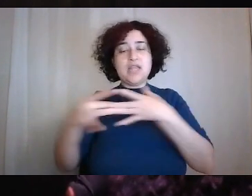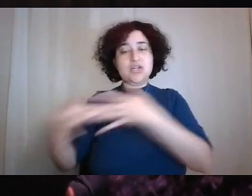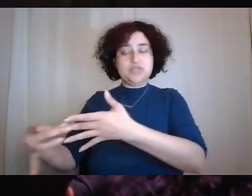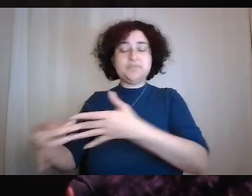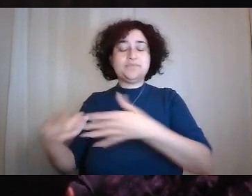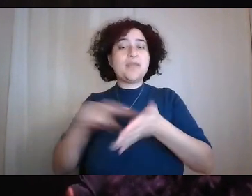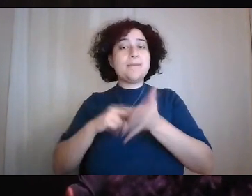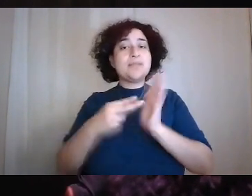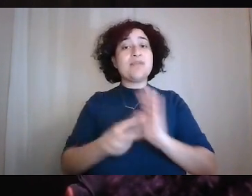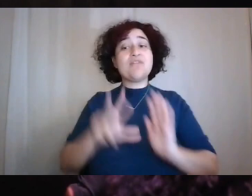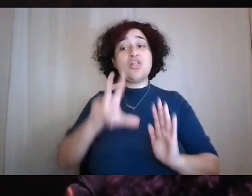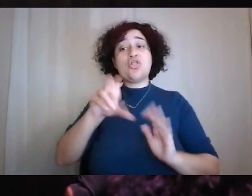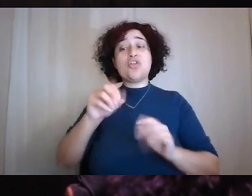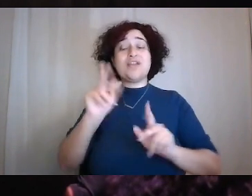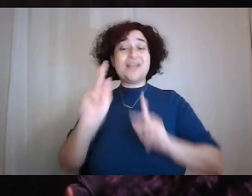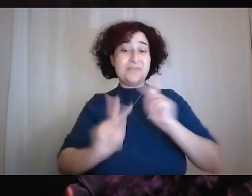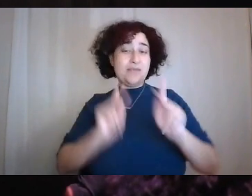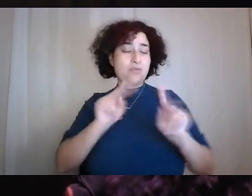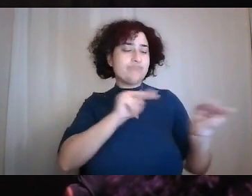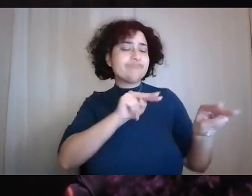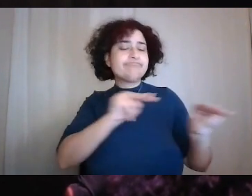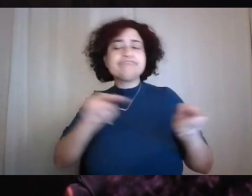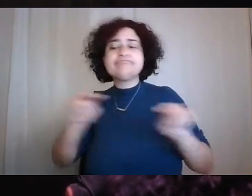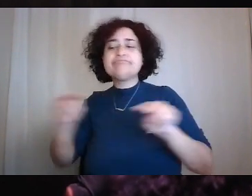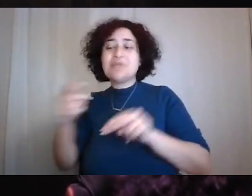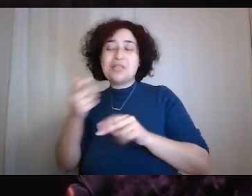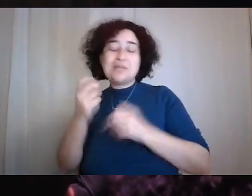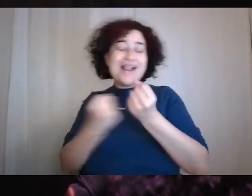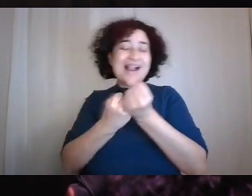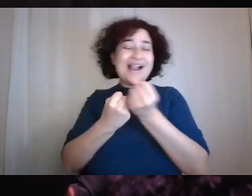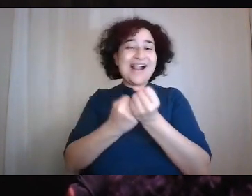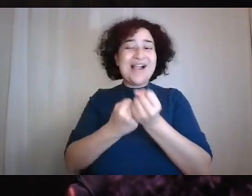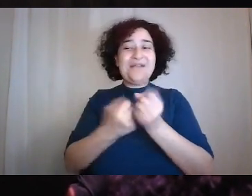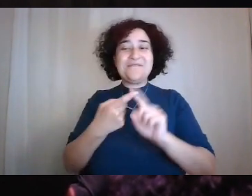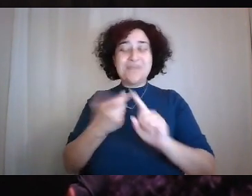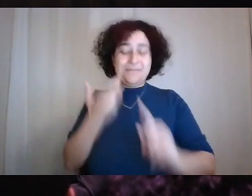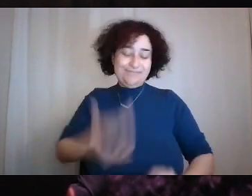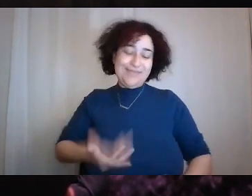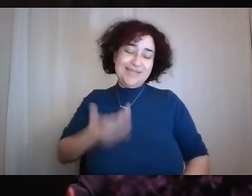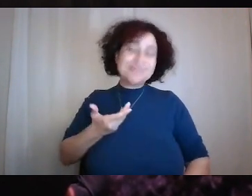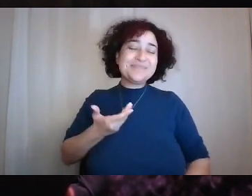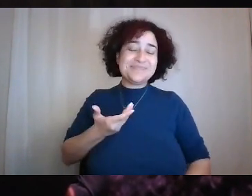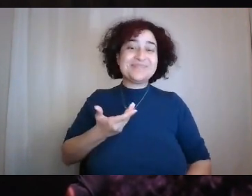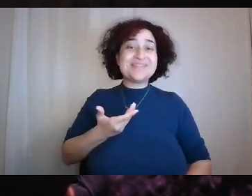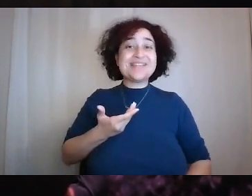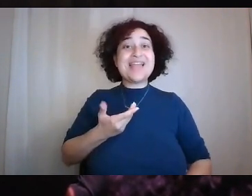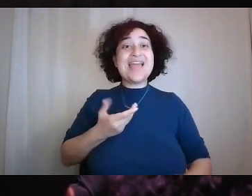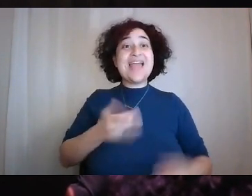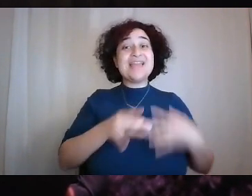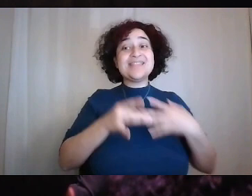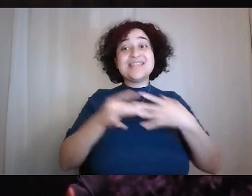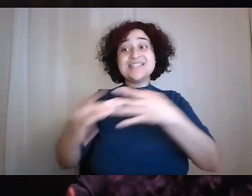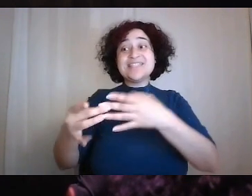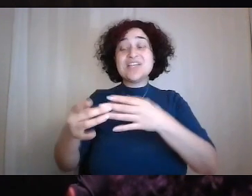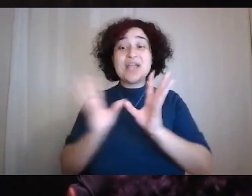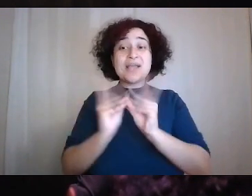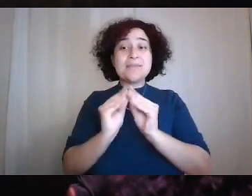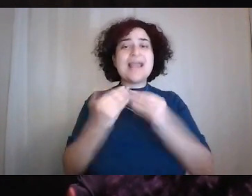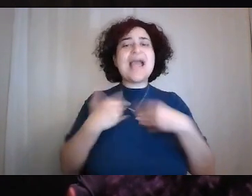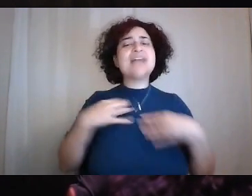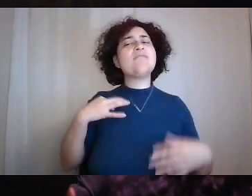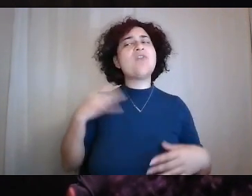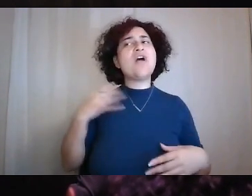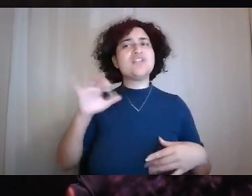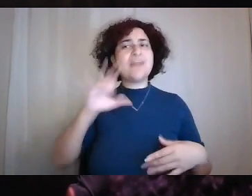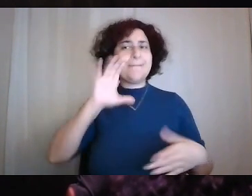help along the way from yours truly. And the steering committee is made up of volunteers who believe in the mission of the LTC and